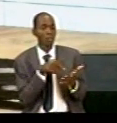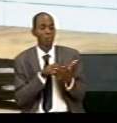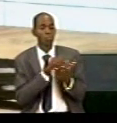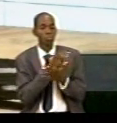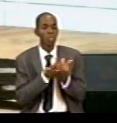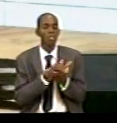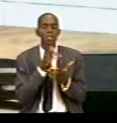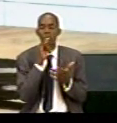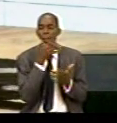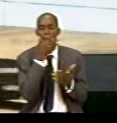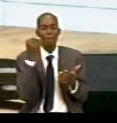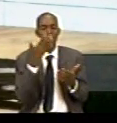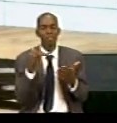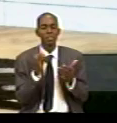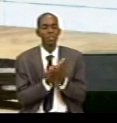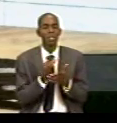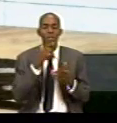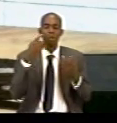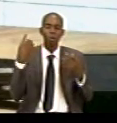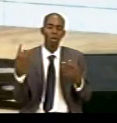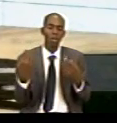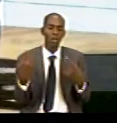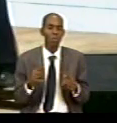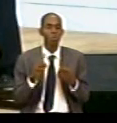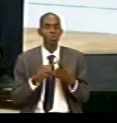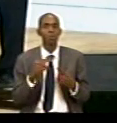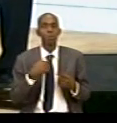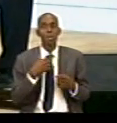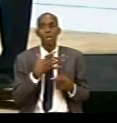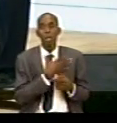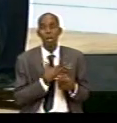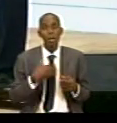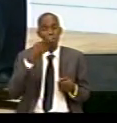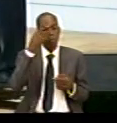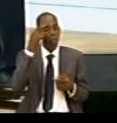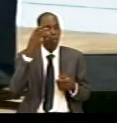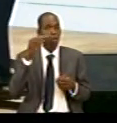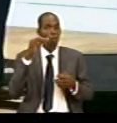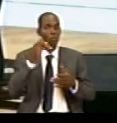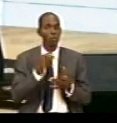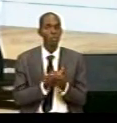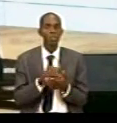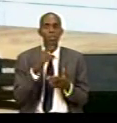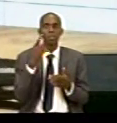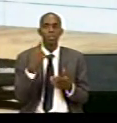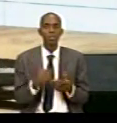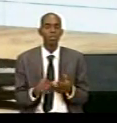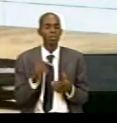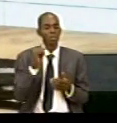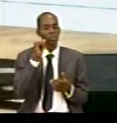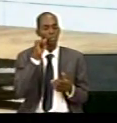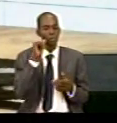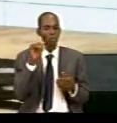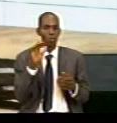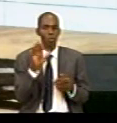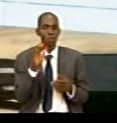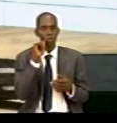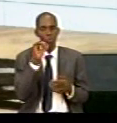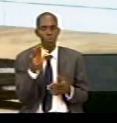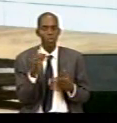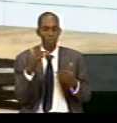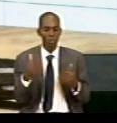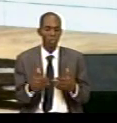ever happened unto me. And because of that, she separates from all